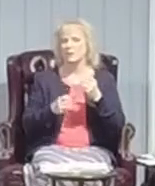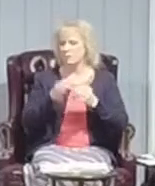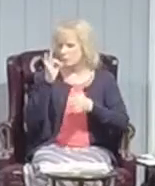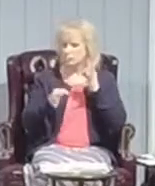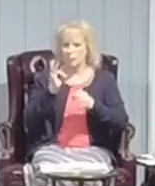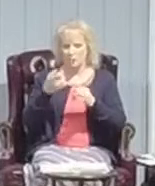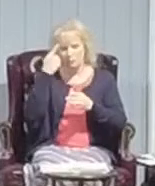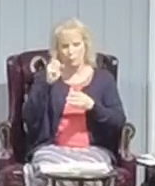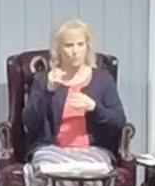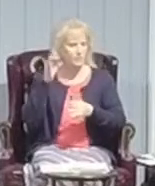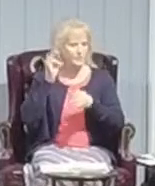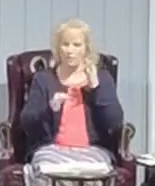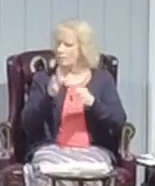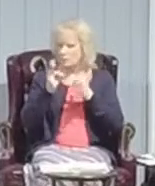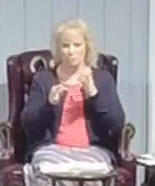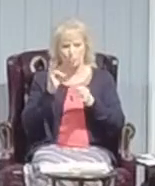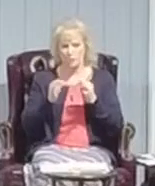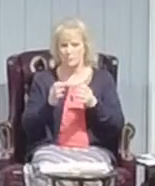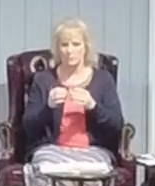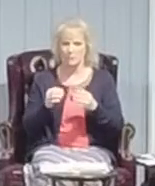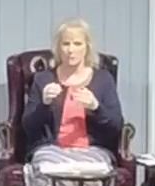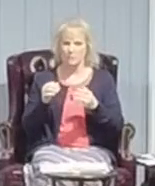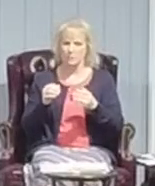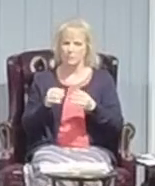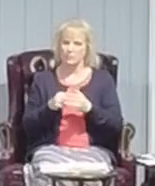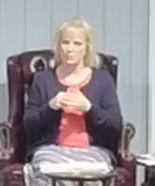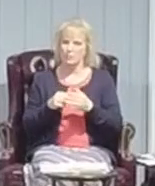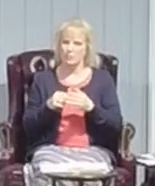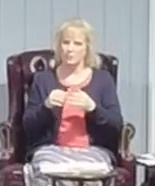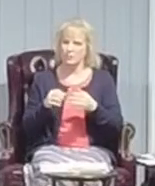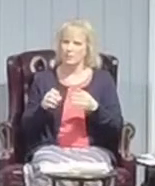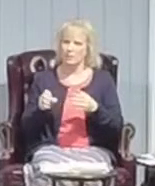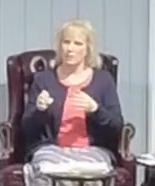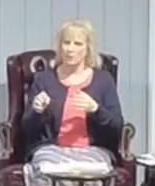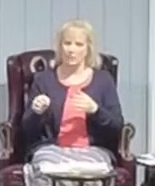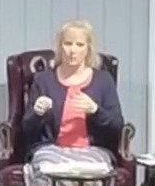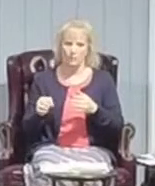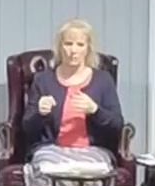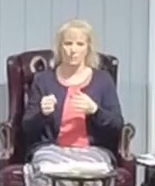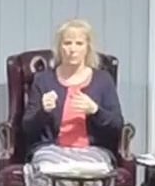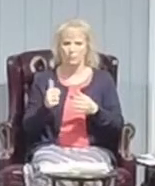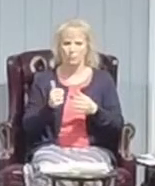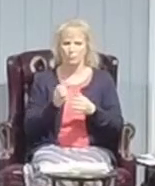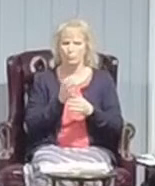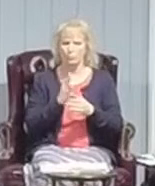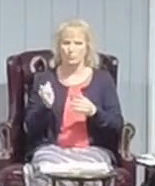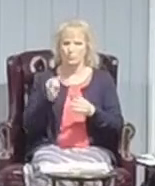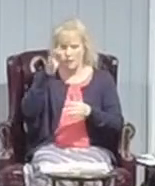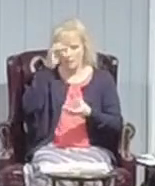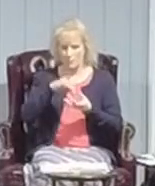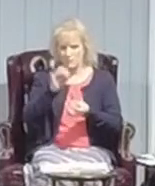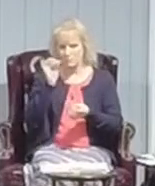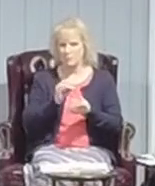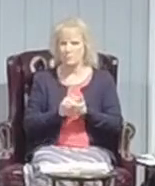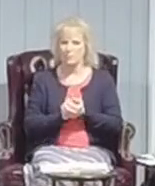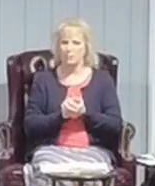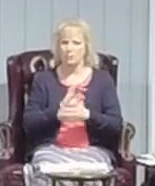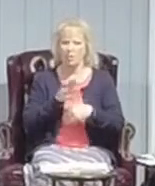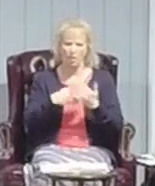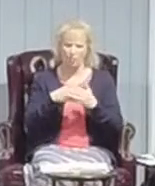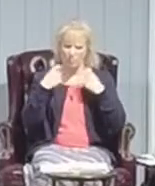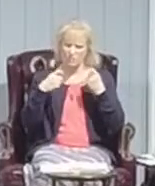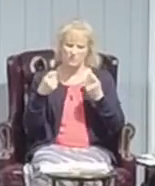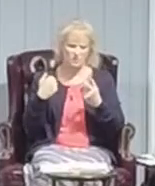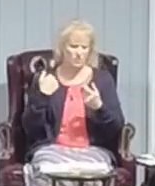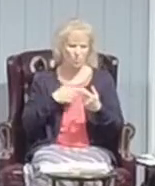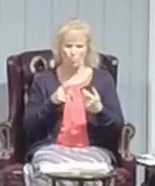unjust, that he might bring us to God, being put to death in the flesh, but quickened by the Spirit. All the sins that we